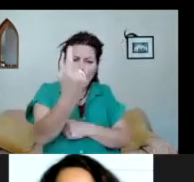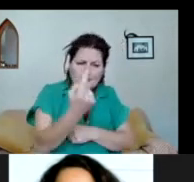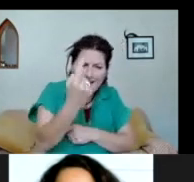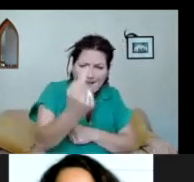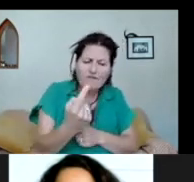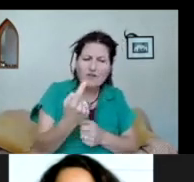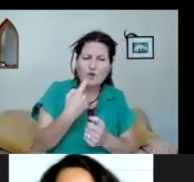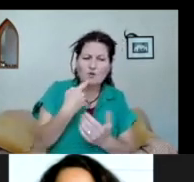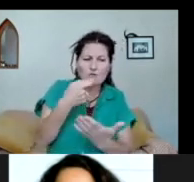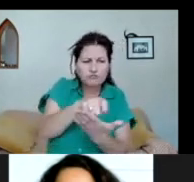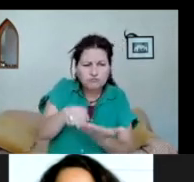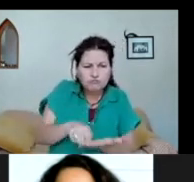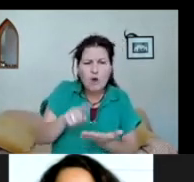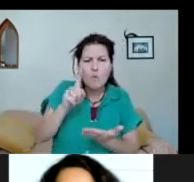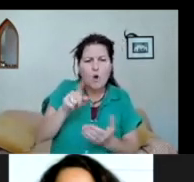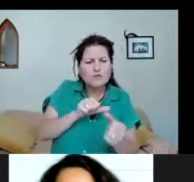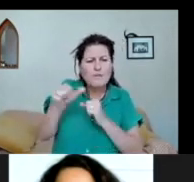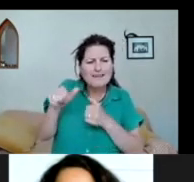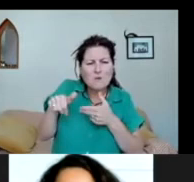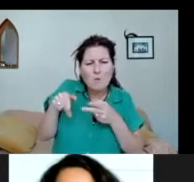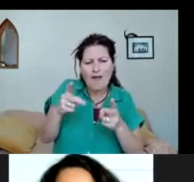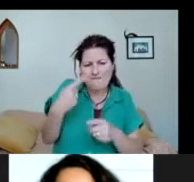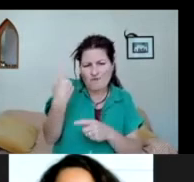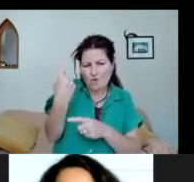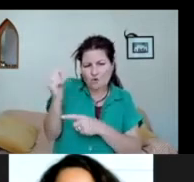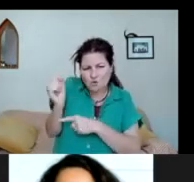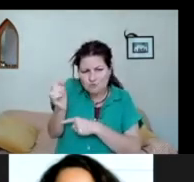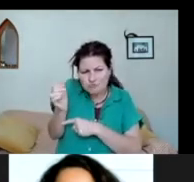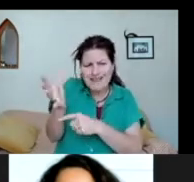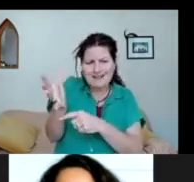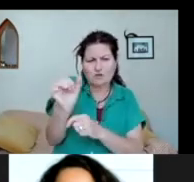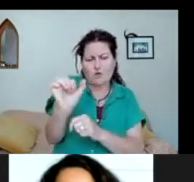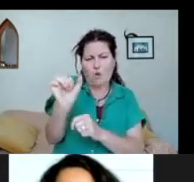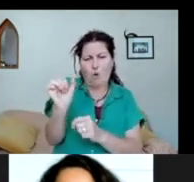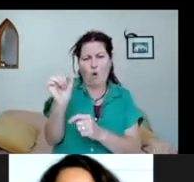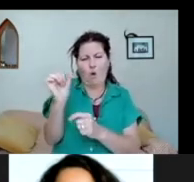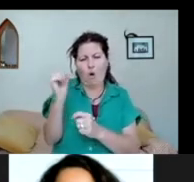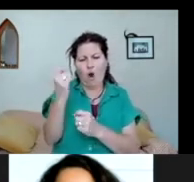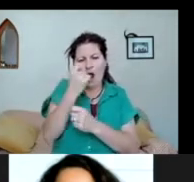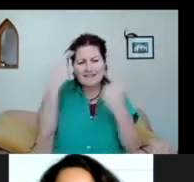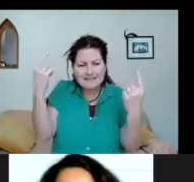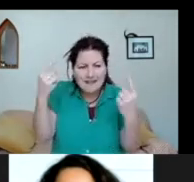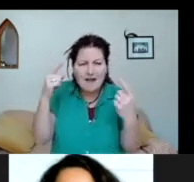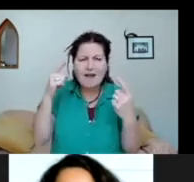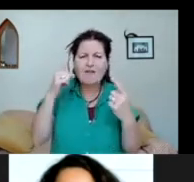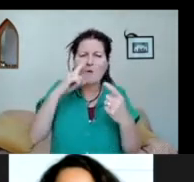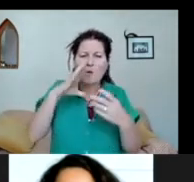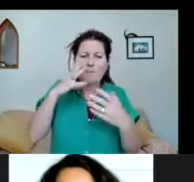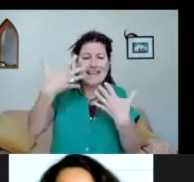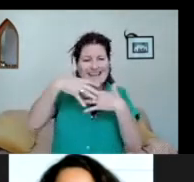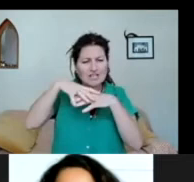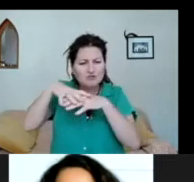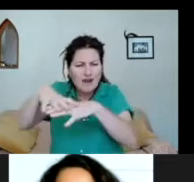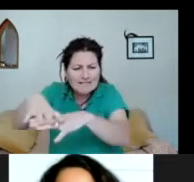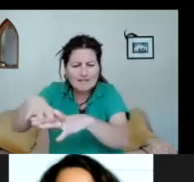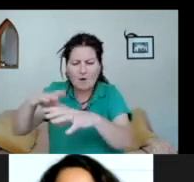best way to present the idea? And then that would be integrated with Lewisham's plan for the opening